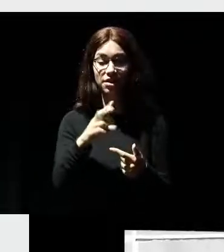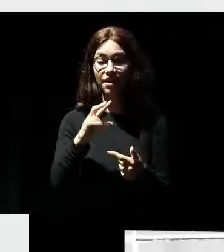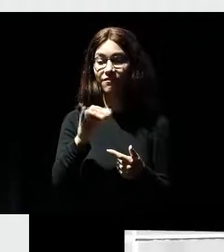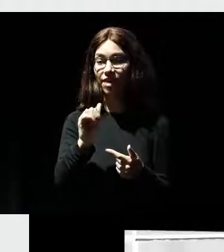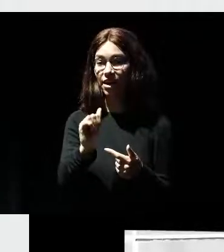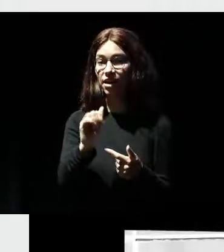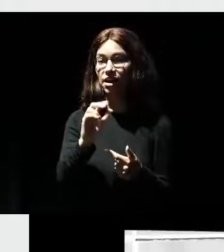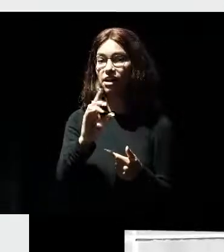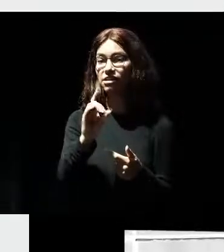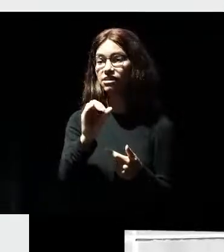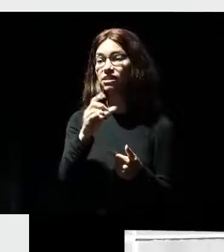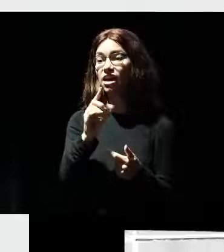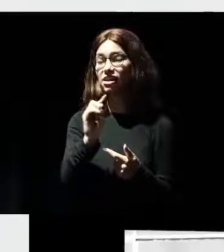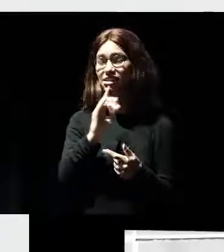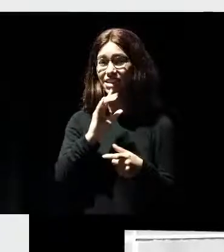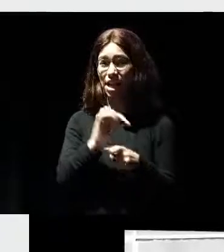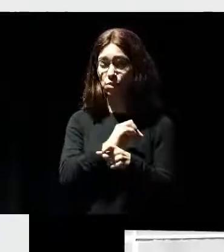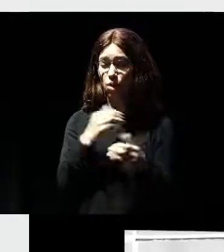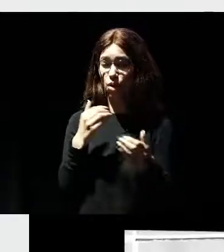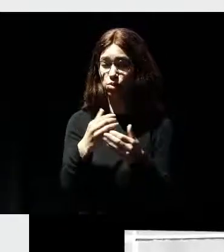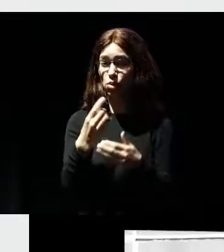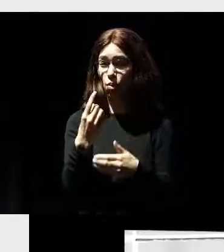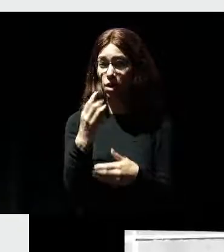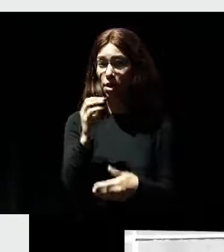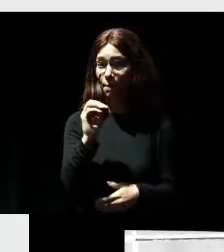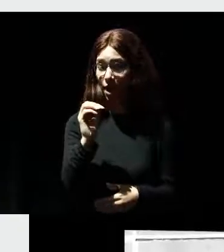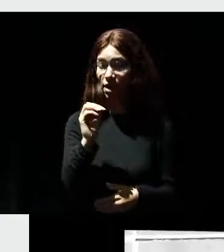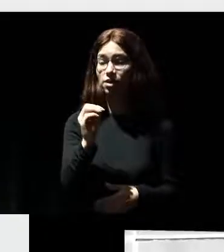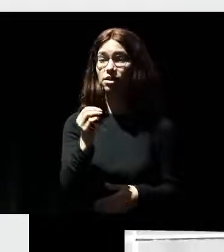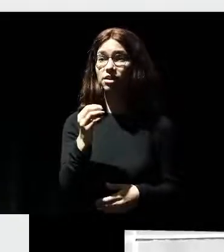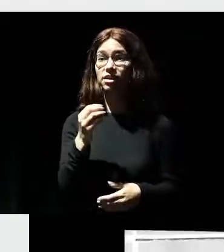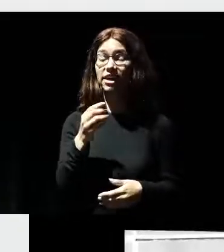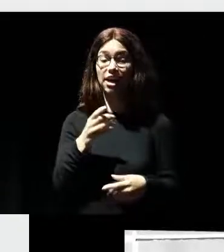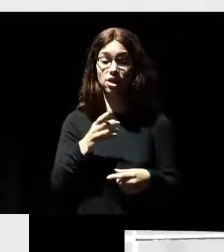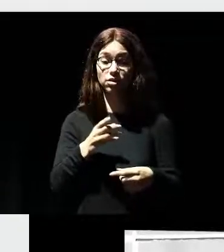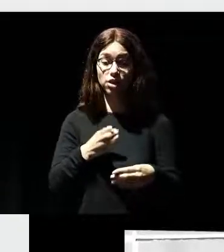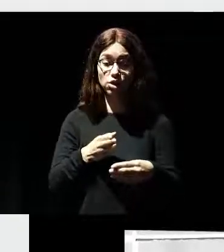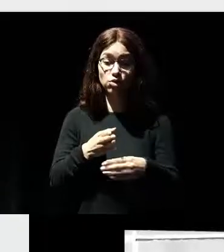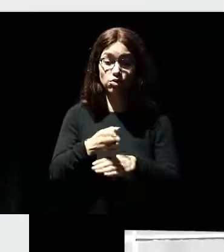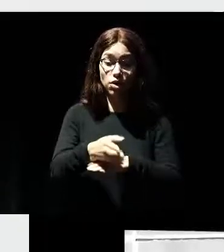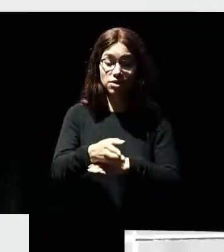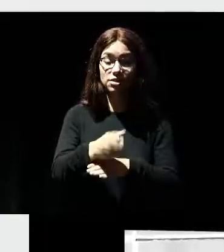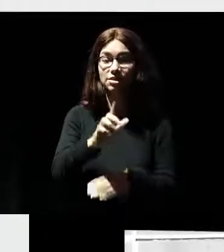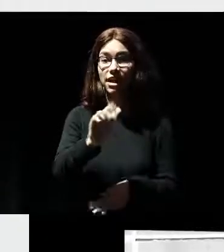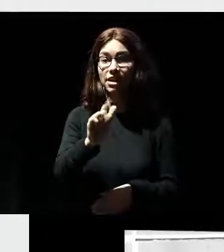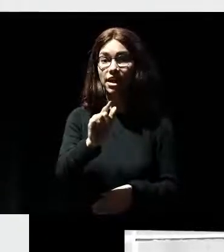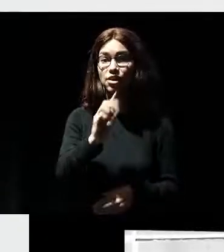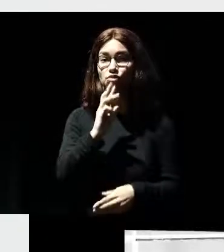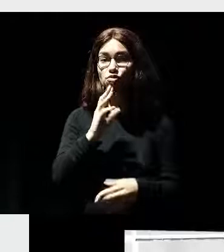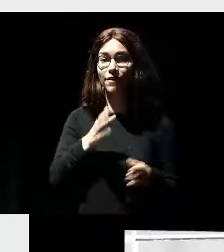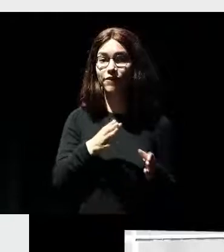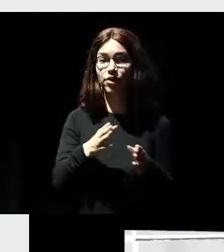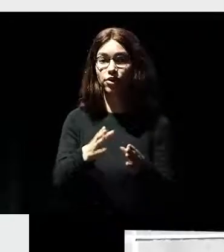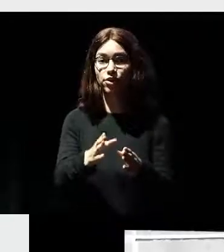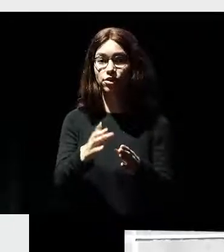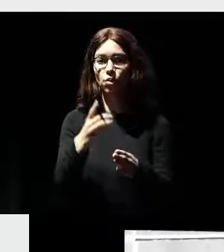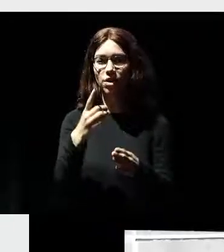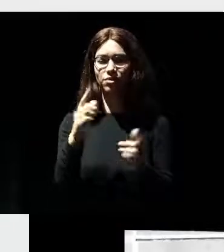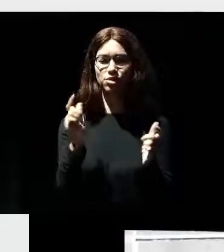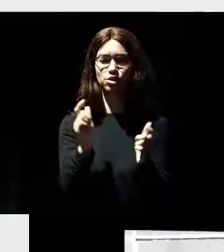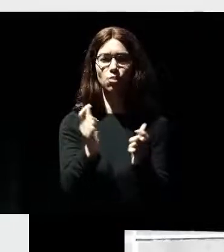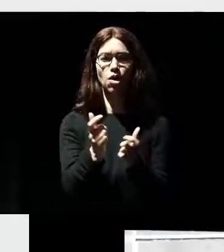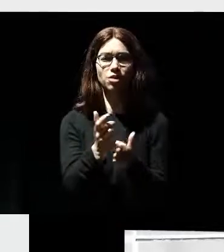is almost a mile long. Its crossing of the LA River is one of the smallest parts of the